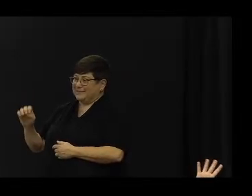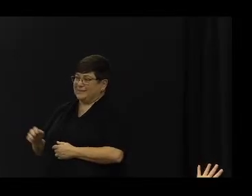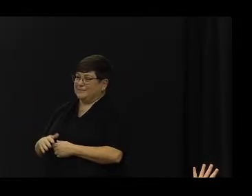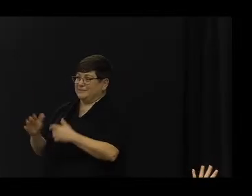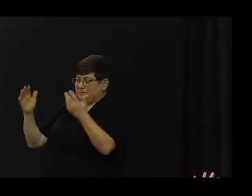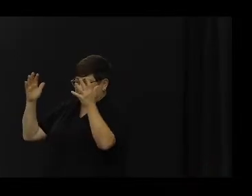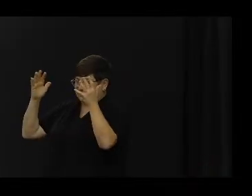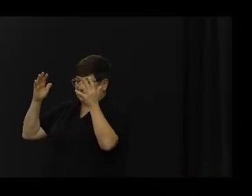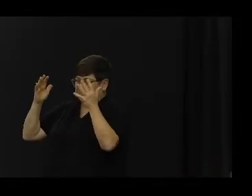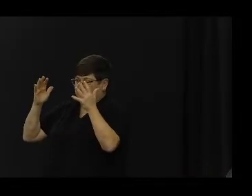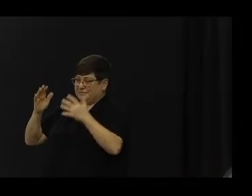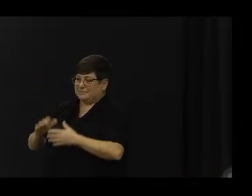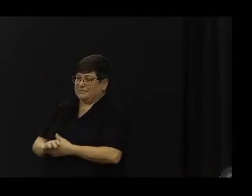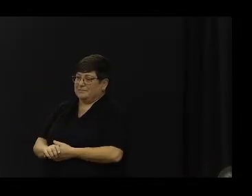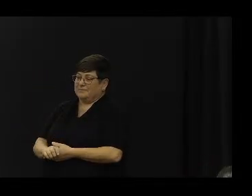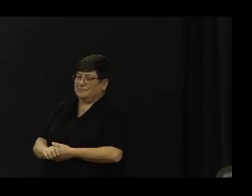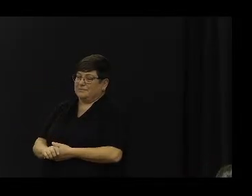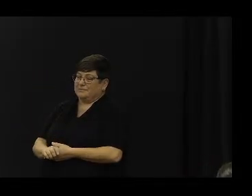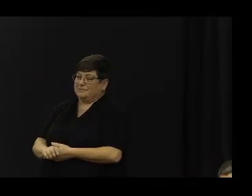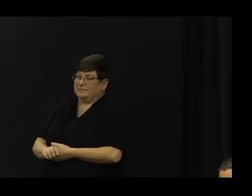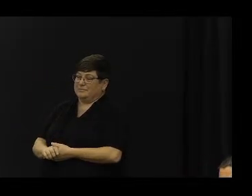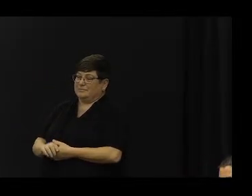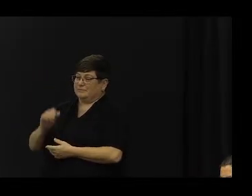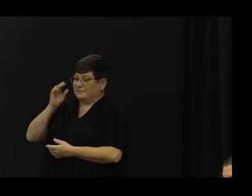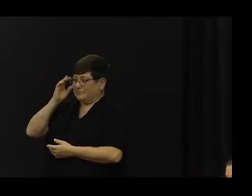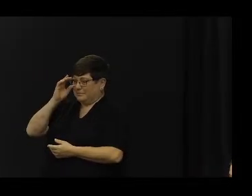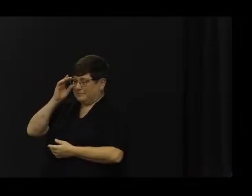round of applause for them.